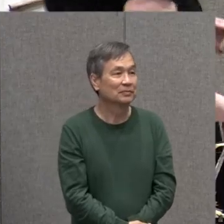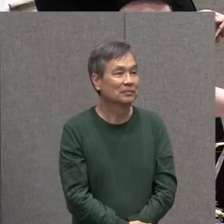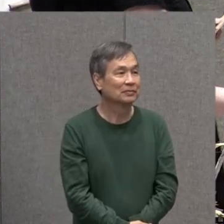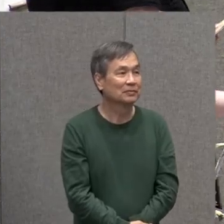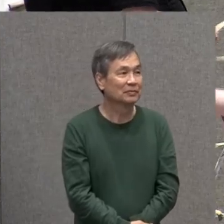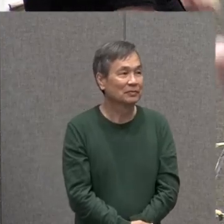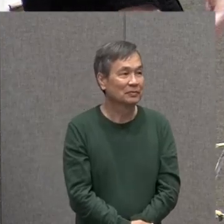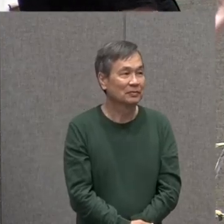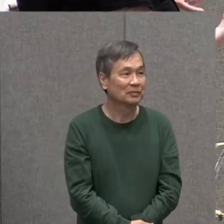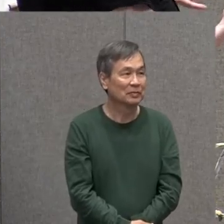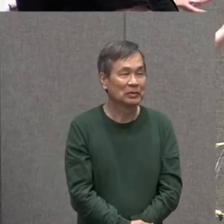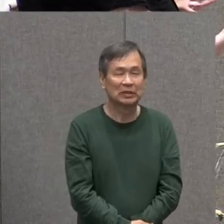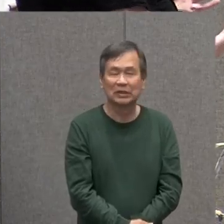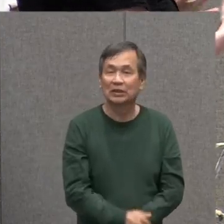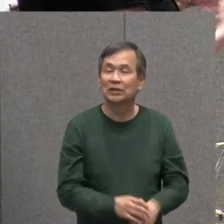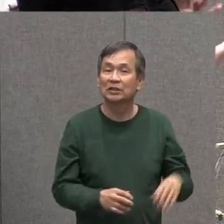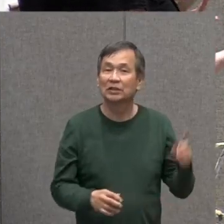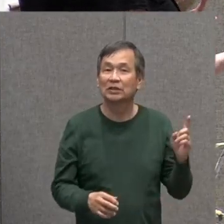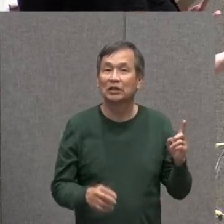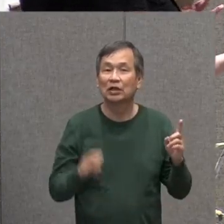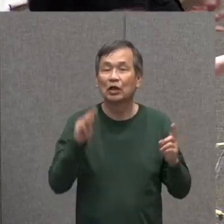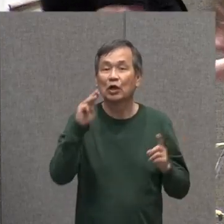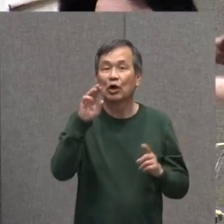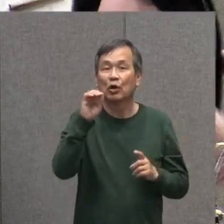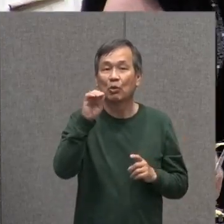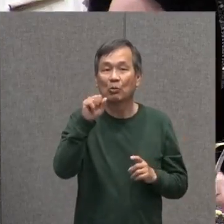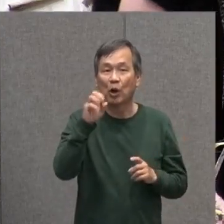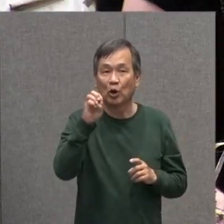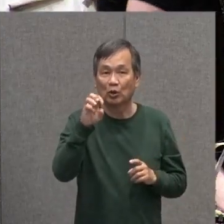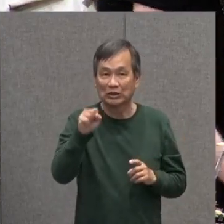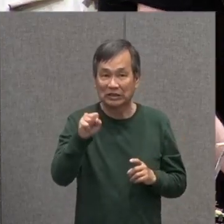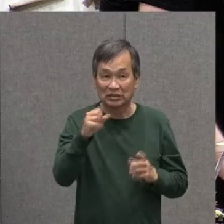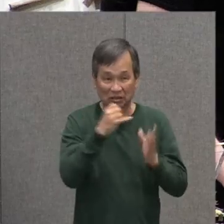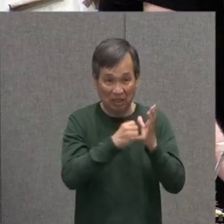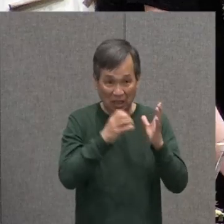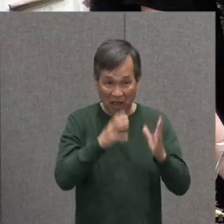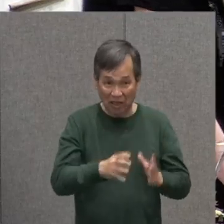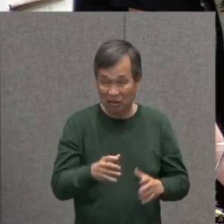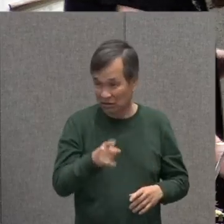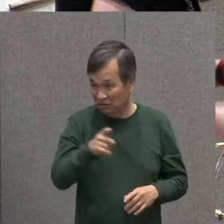I can see why Moses had all these people that wanted to wear these hats. I know.